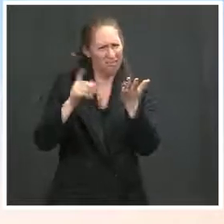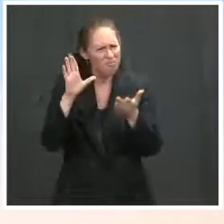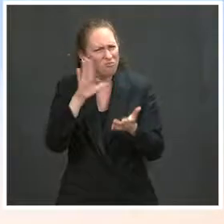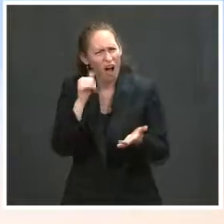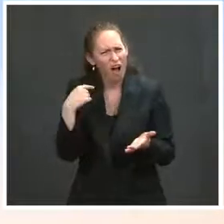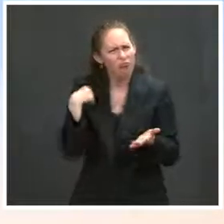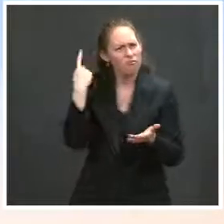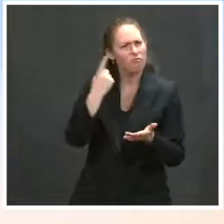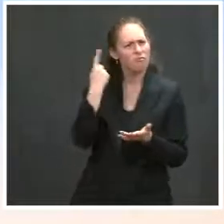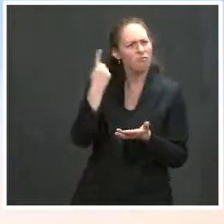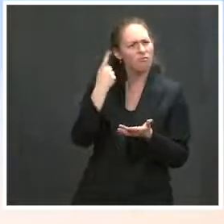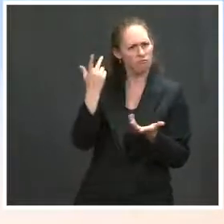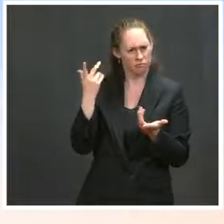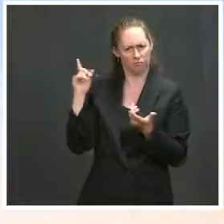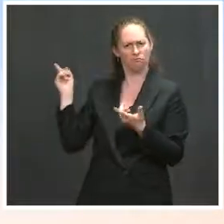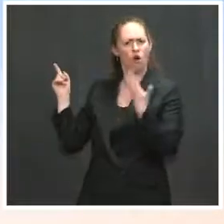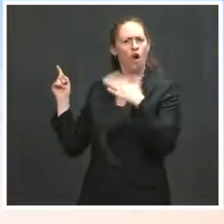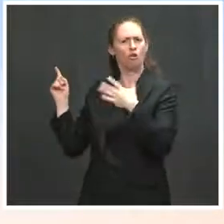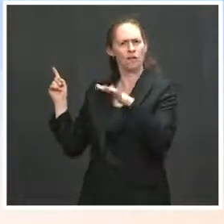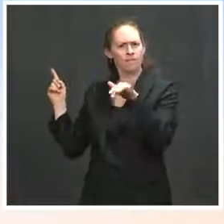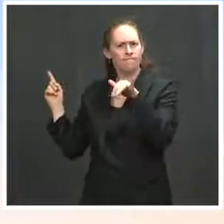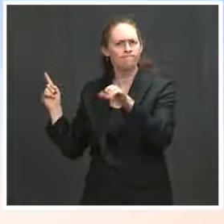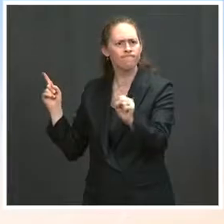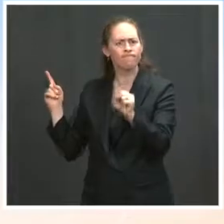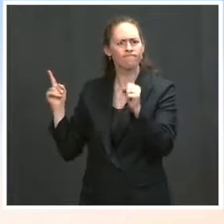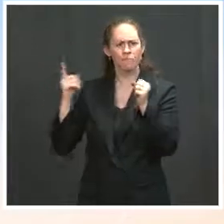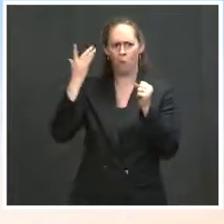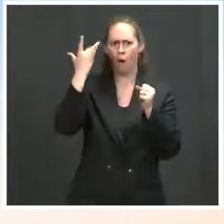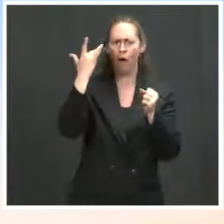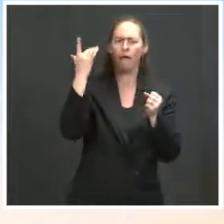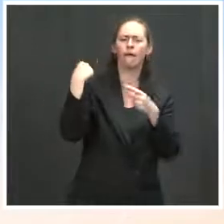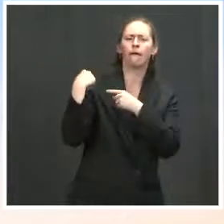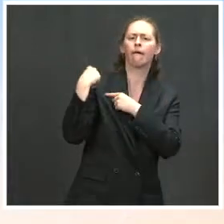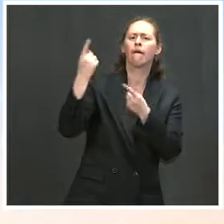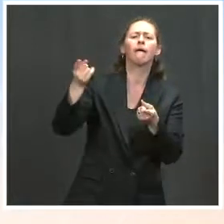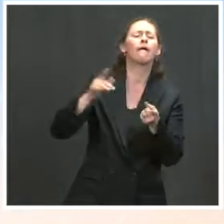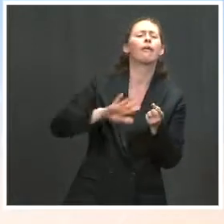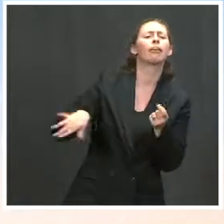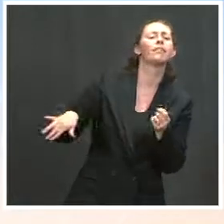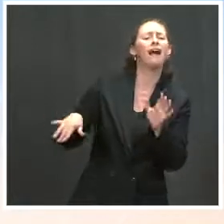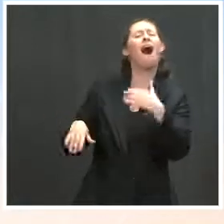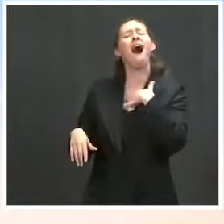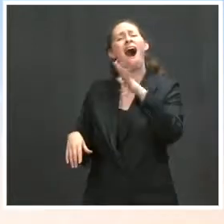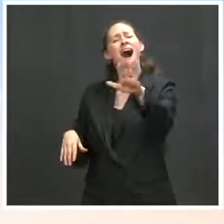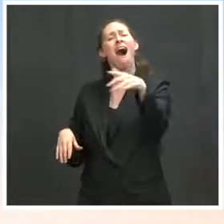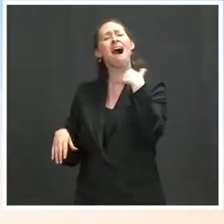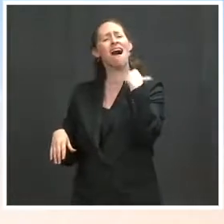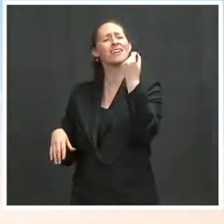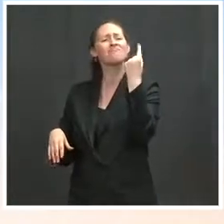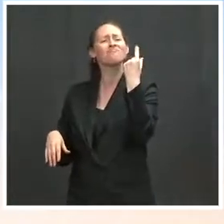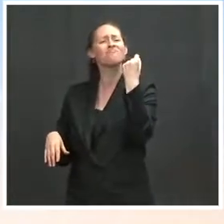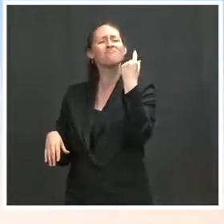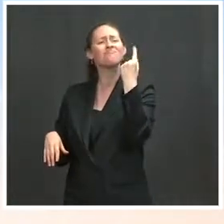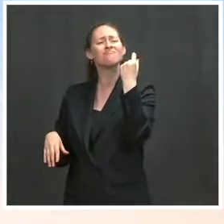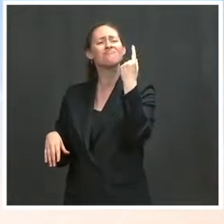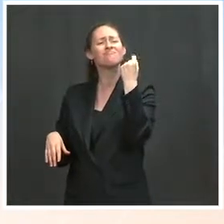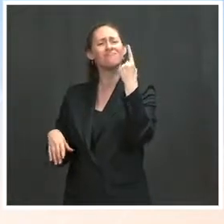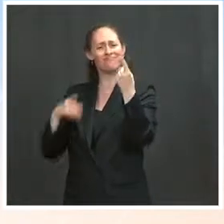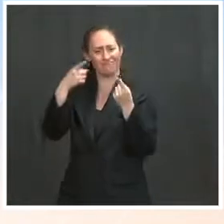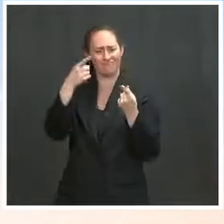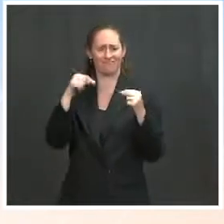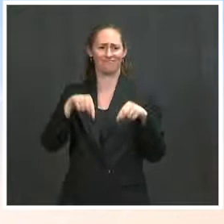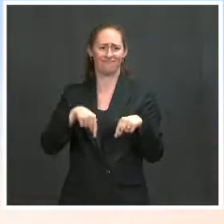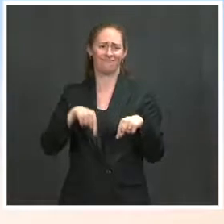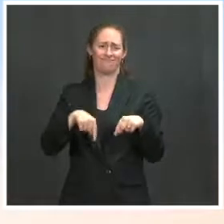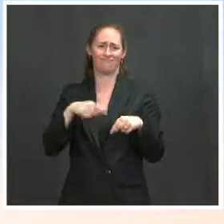kind of investigation before? That seems to be. I mean, Michael, I get your question. You've been doing this longer than many of us. As